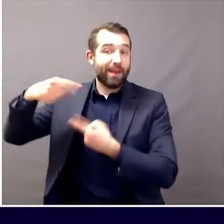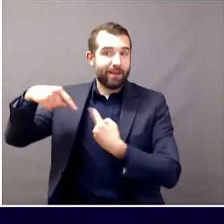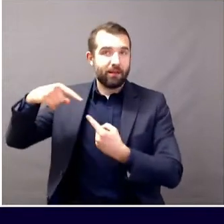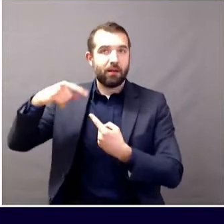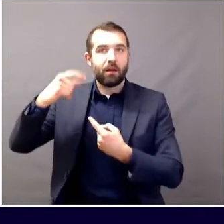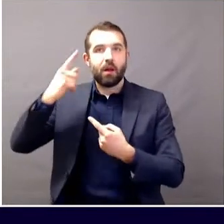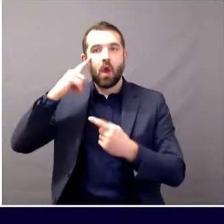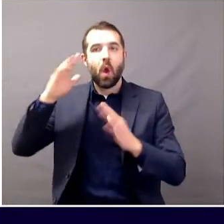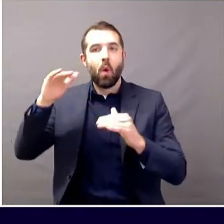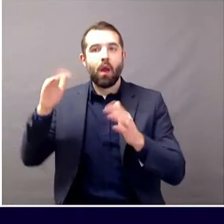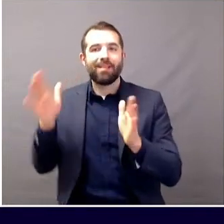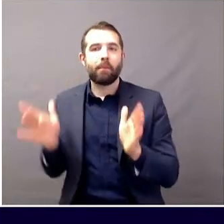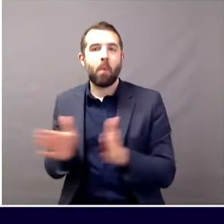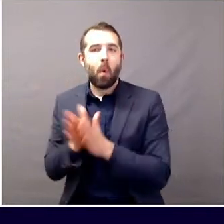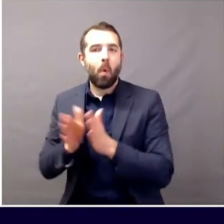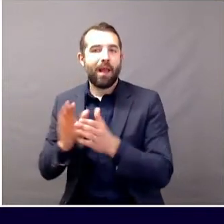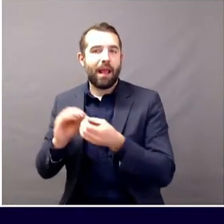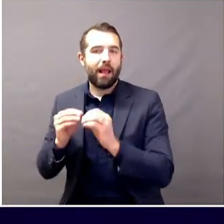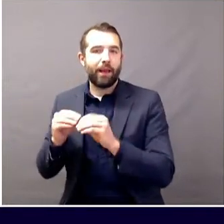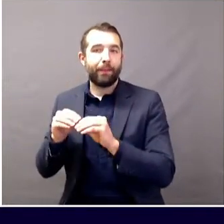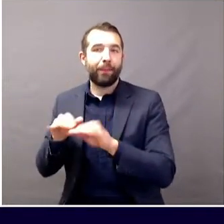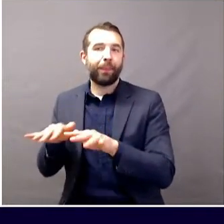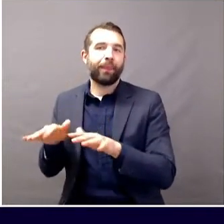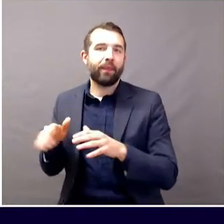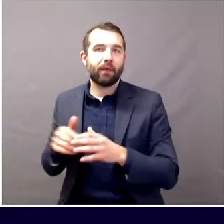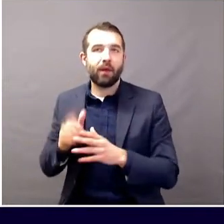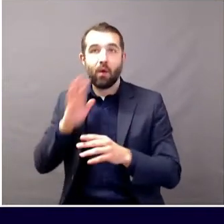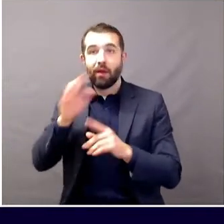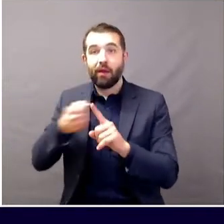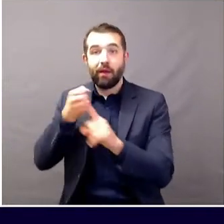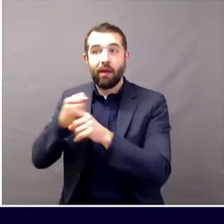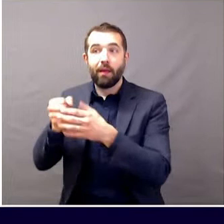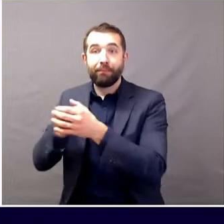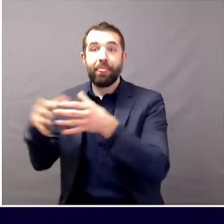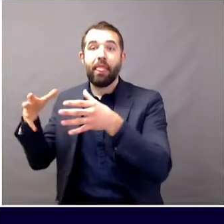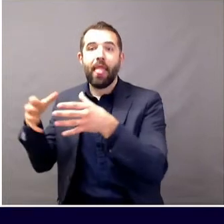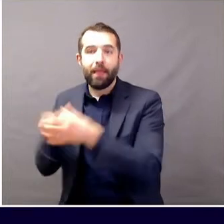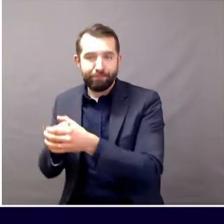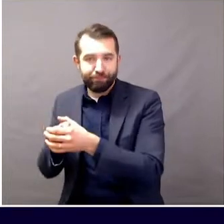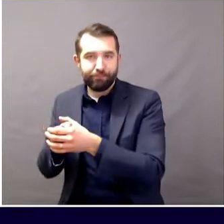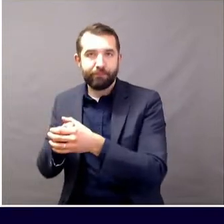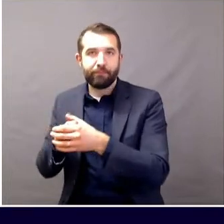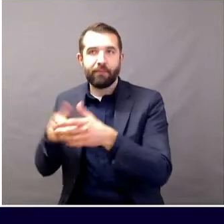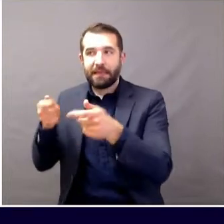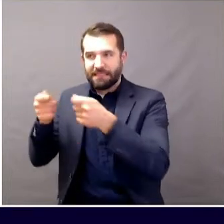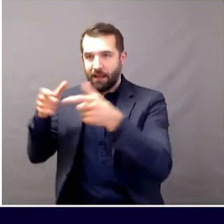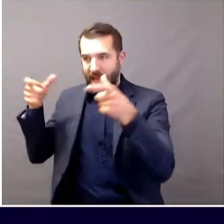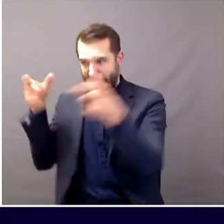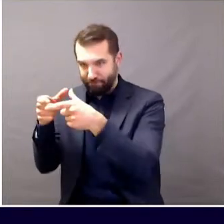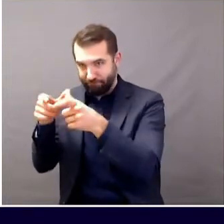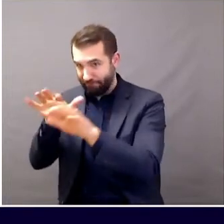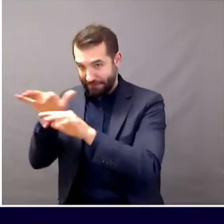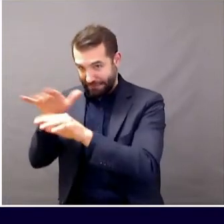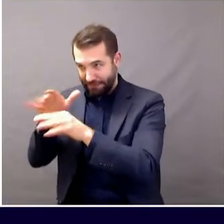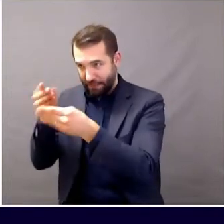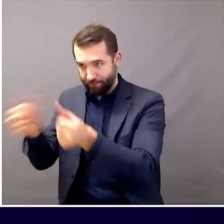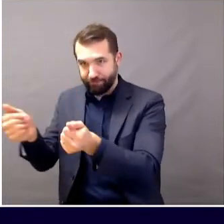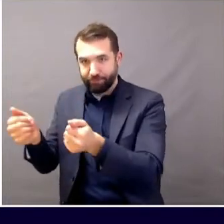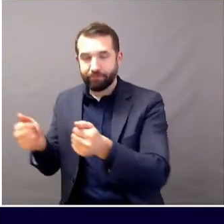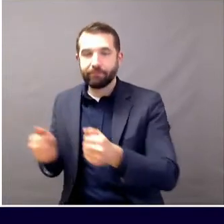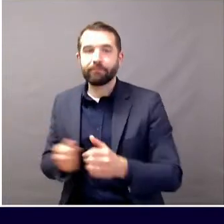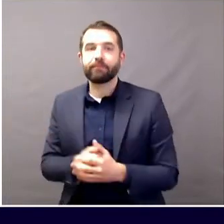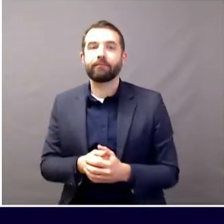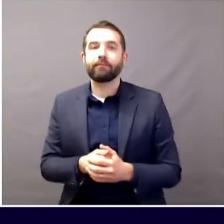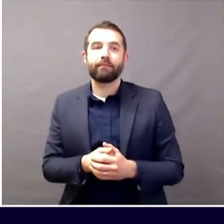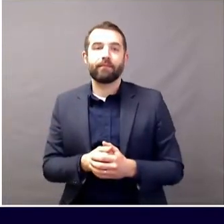but there will be from time to time outbreaks, flare-ups of COVID, perhaps among groups that didn't get vaccinated, perhaps among groups